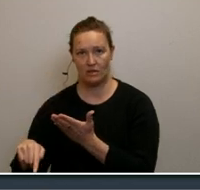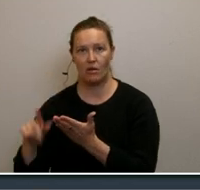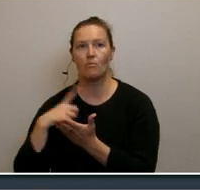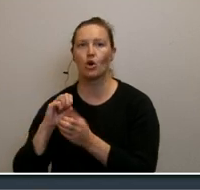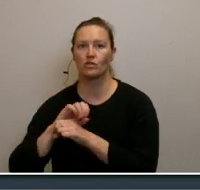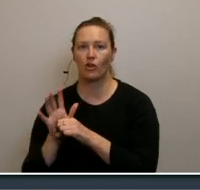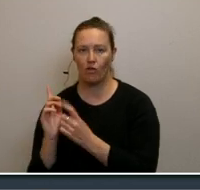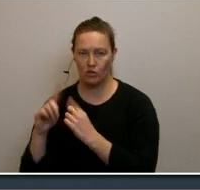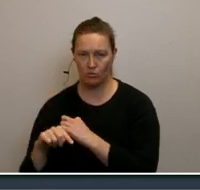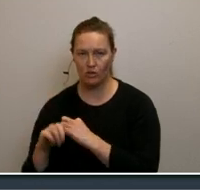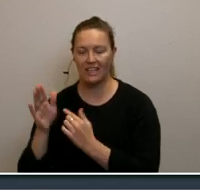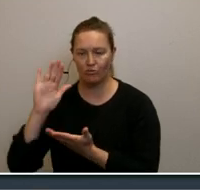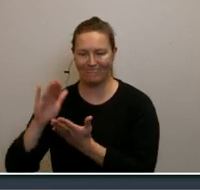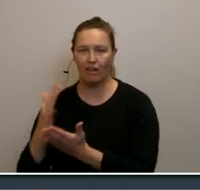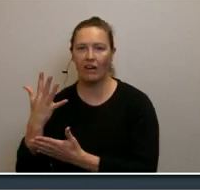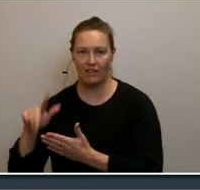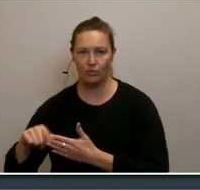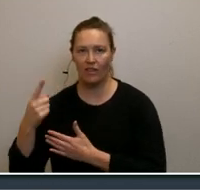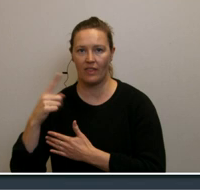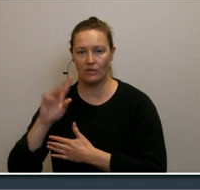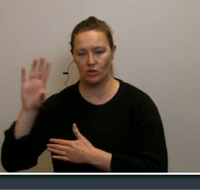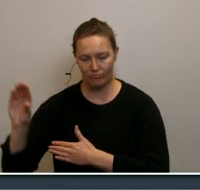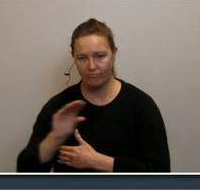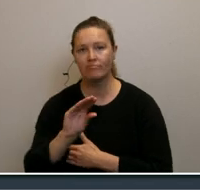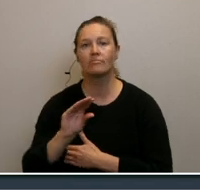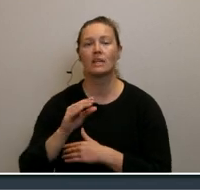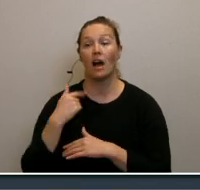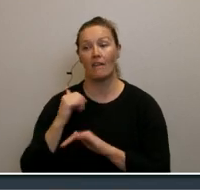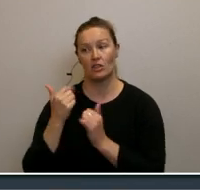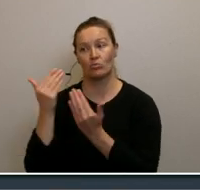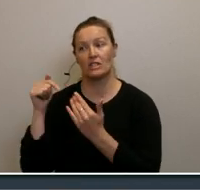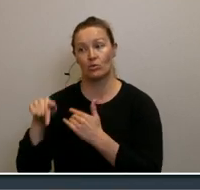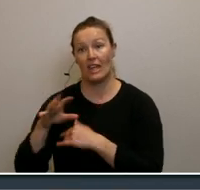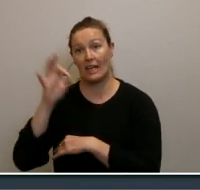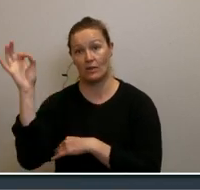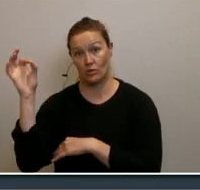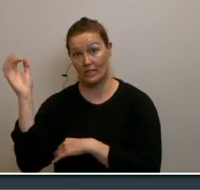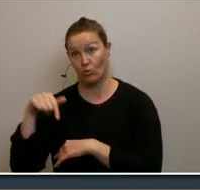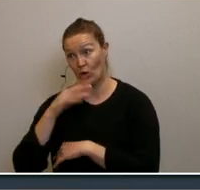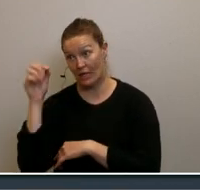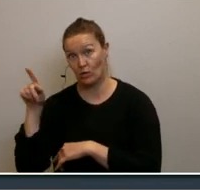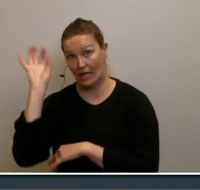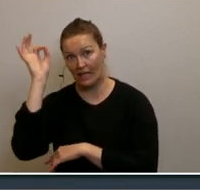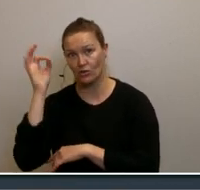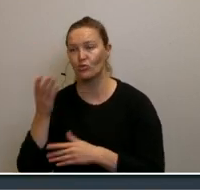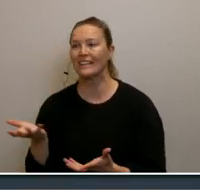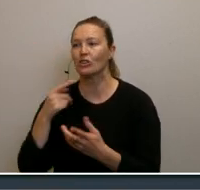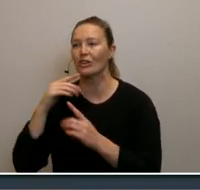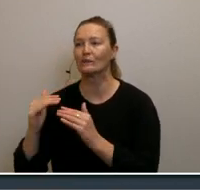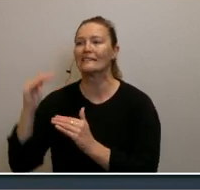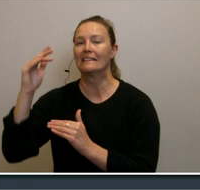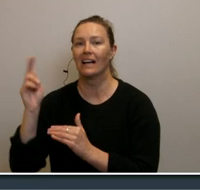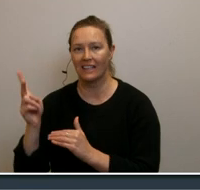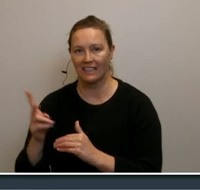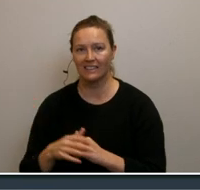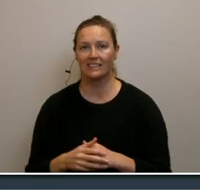result of the COVID response. I've been in front of that council this morning to encourage them to lift their donation